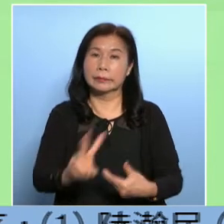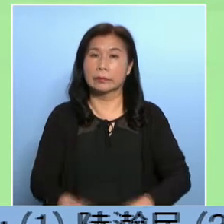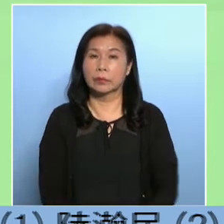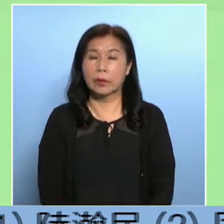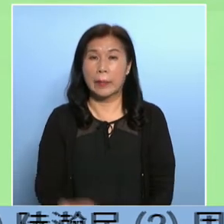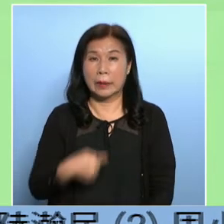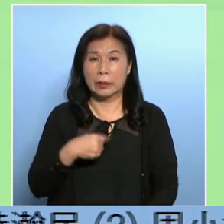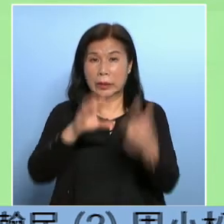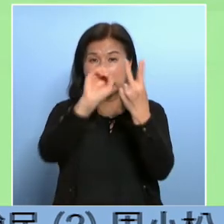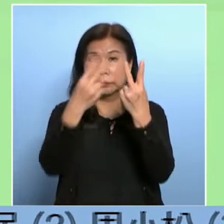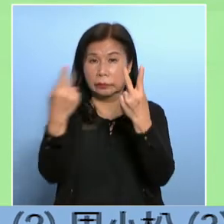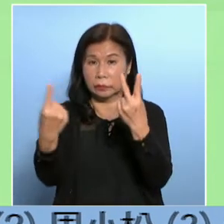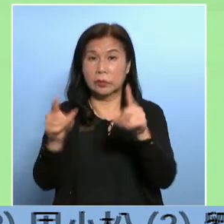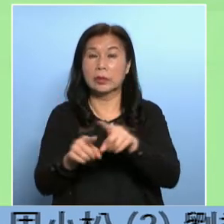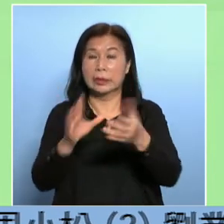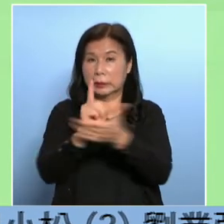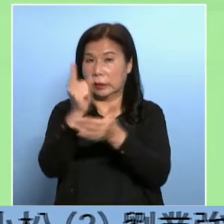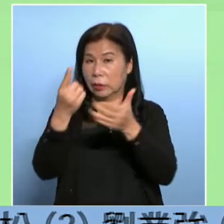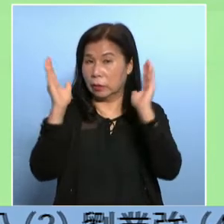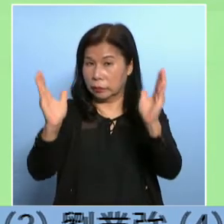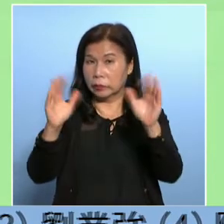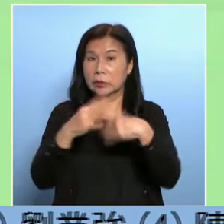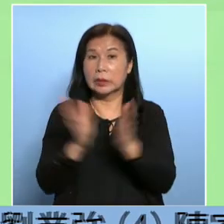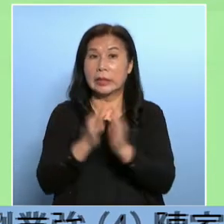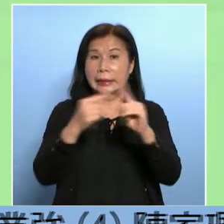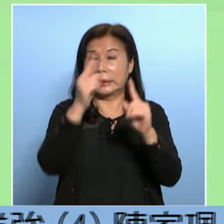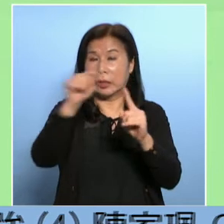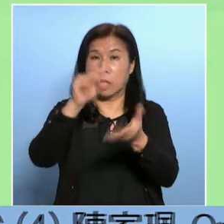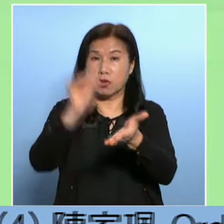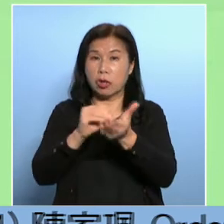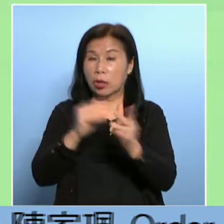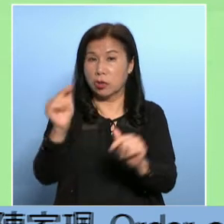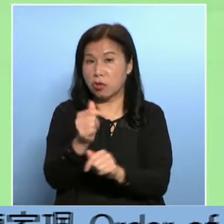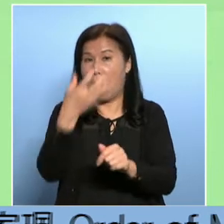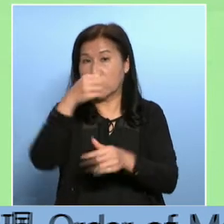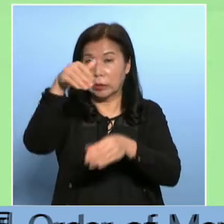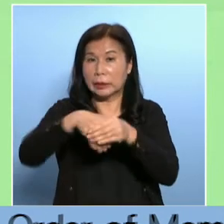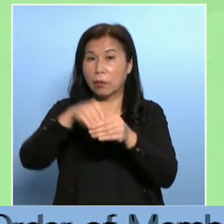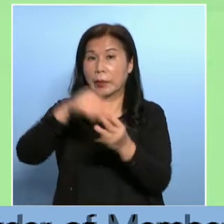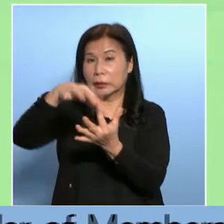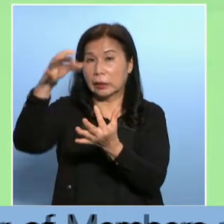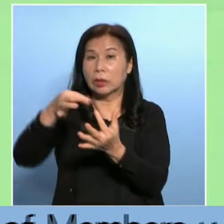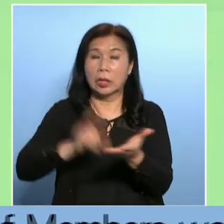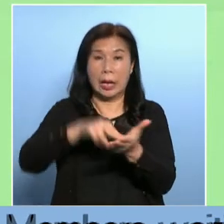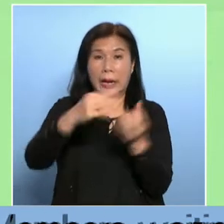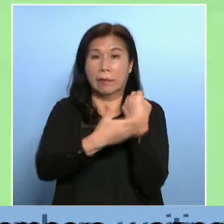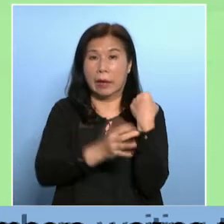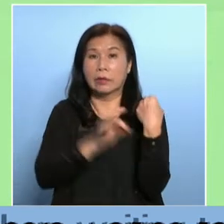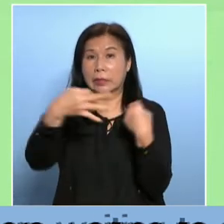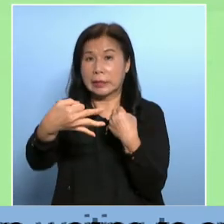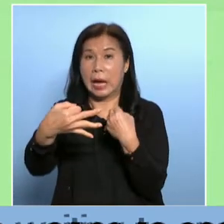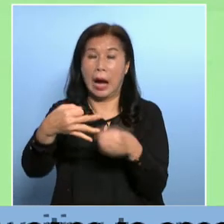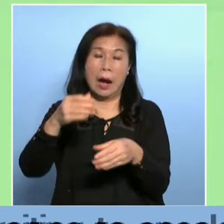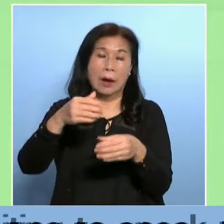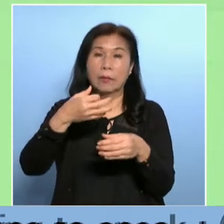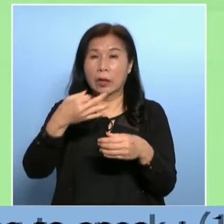well tortured, and this is no exception. In just 1 month or 20 seconds to improving the electoral system of Hong Kong and